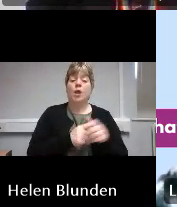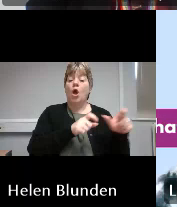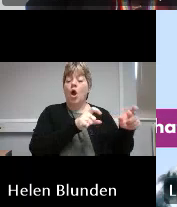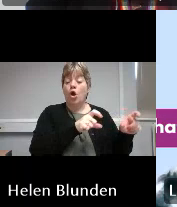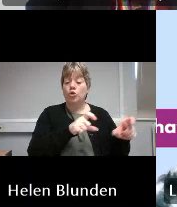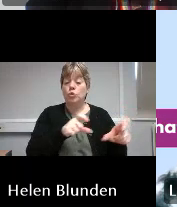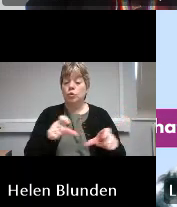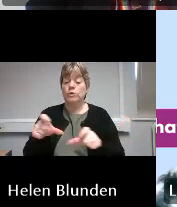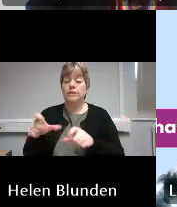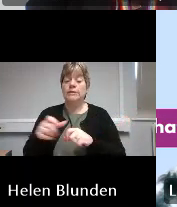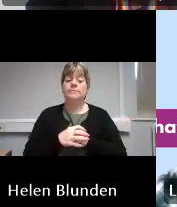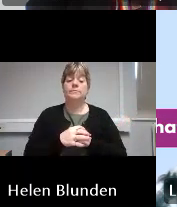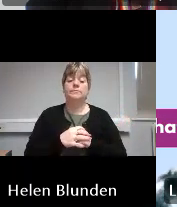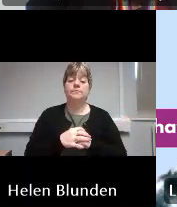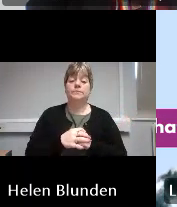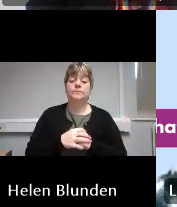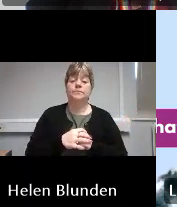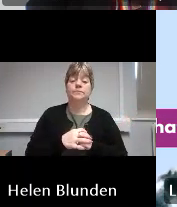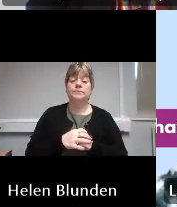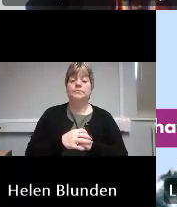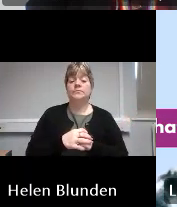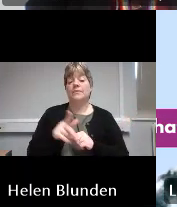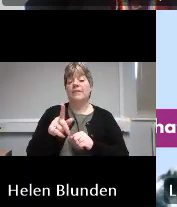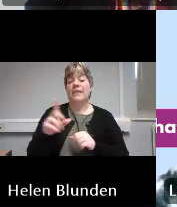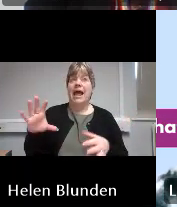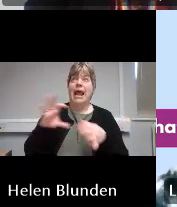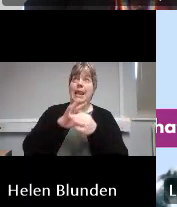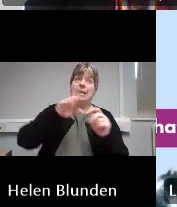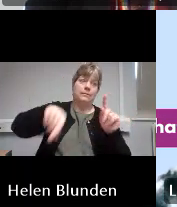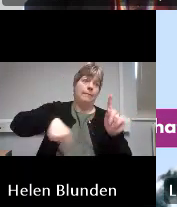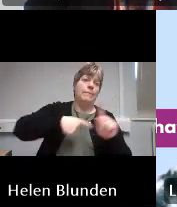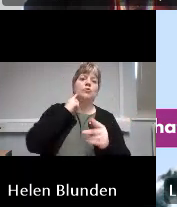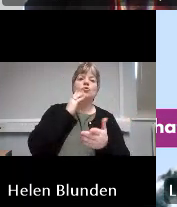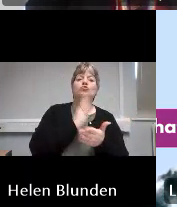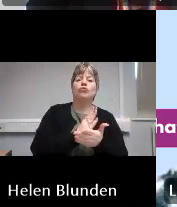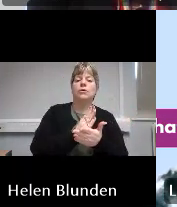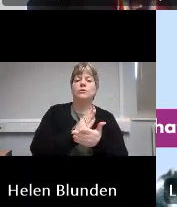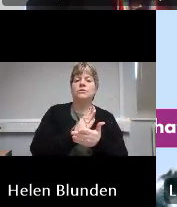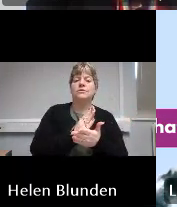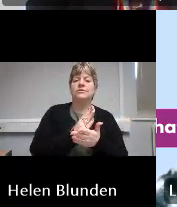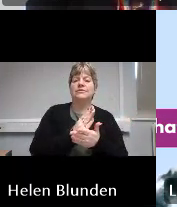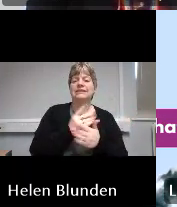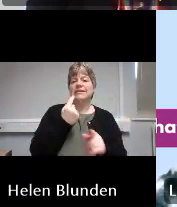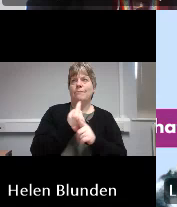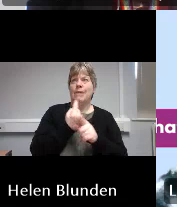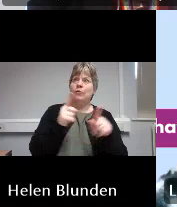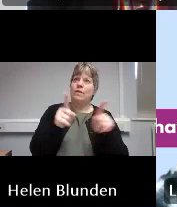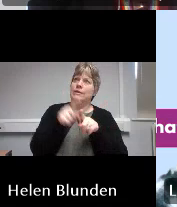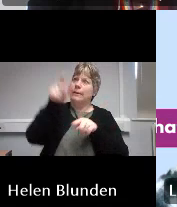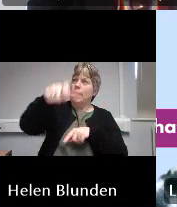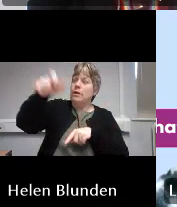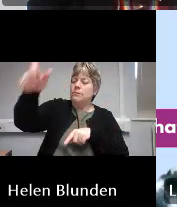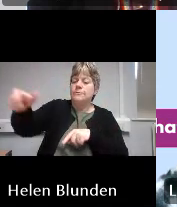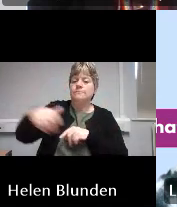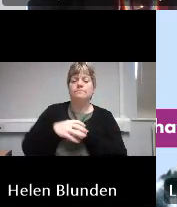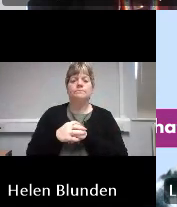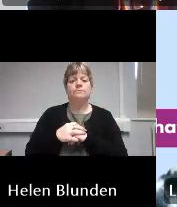continuity. Yeah, which links back to trust, doesn't it? That speaking to the same people.